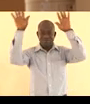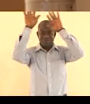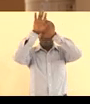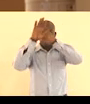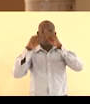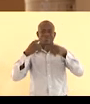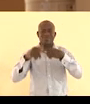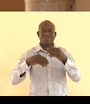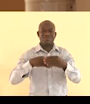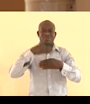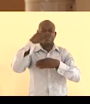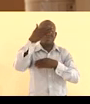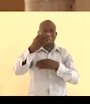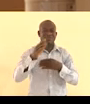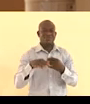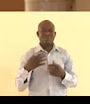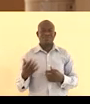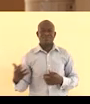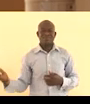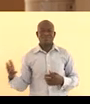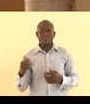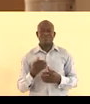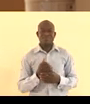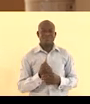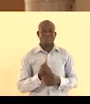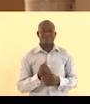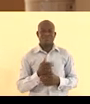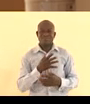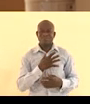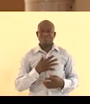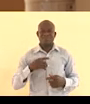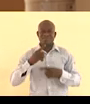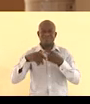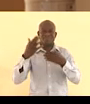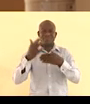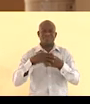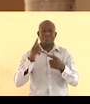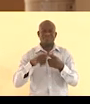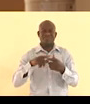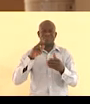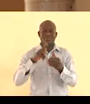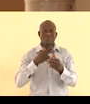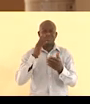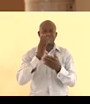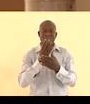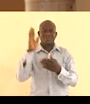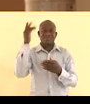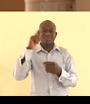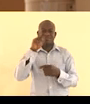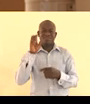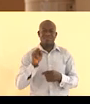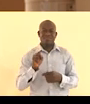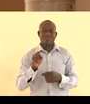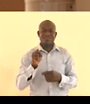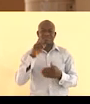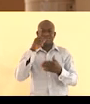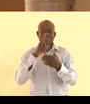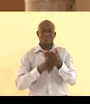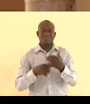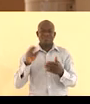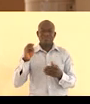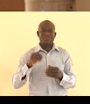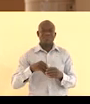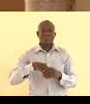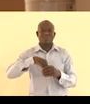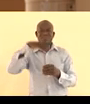goes beyond all of these externalities. And going back to the second part of the question, what are those